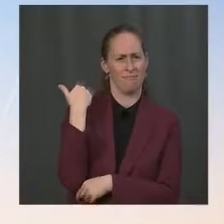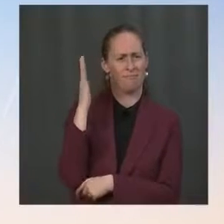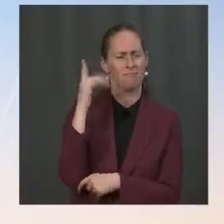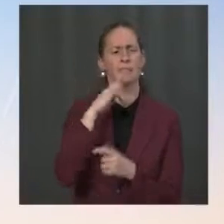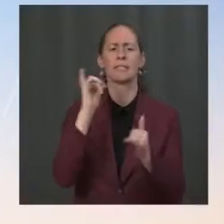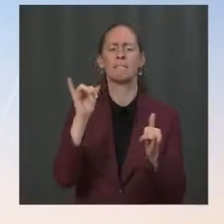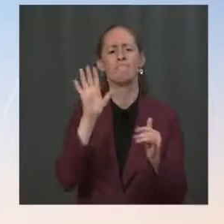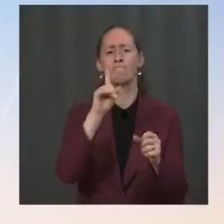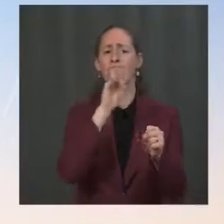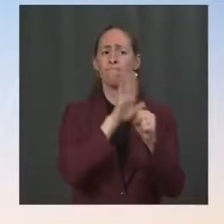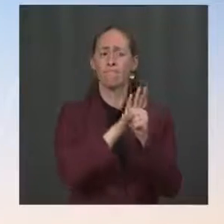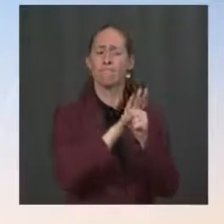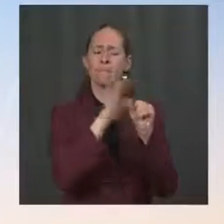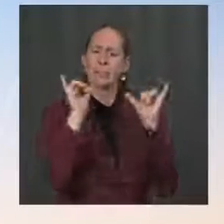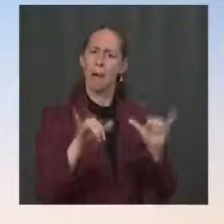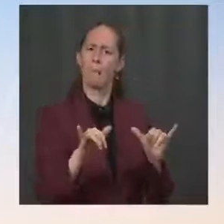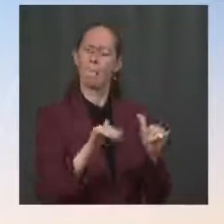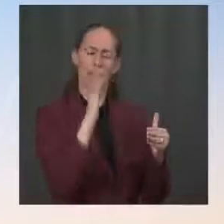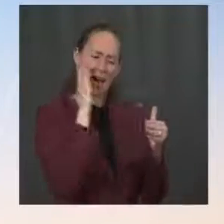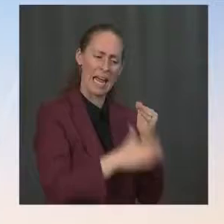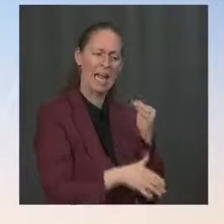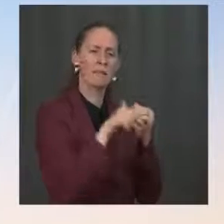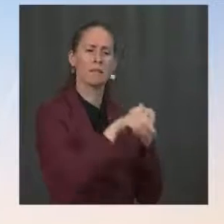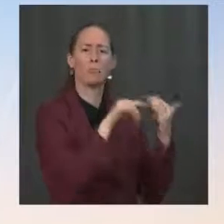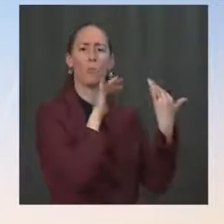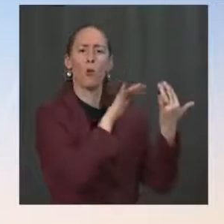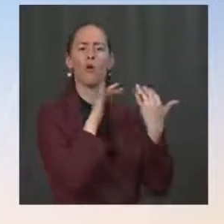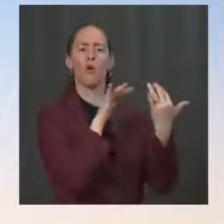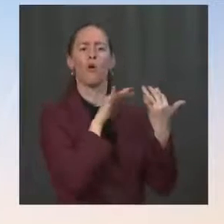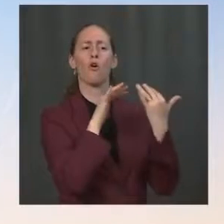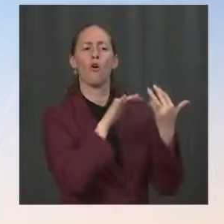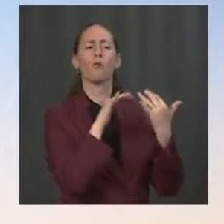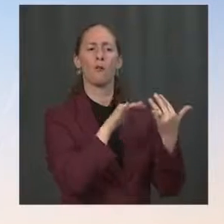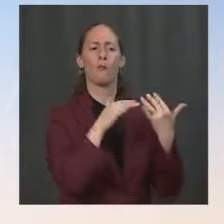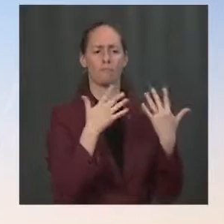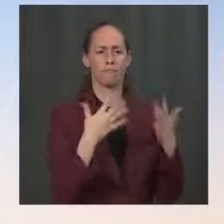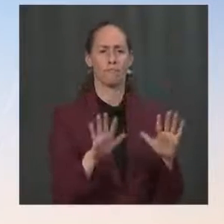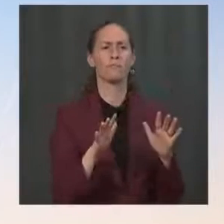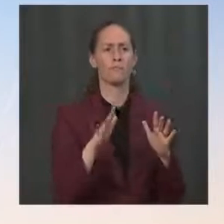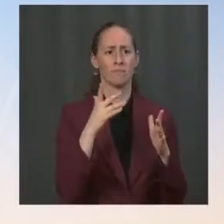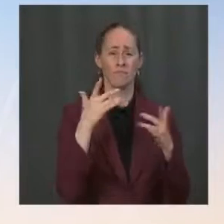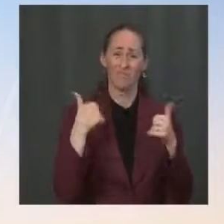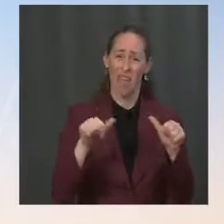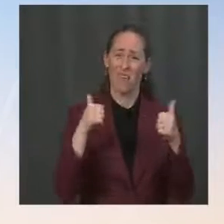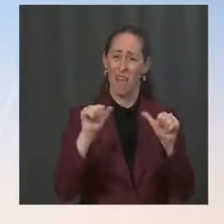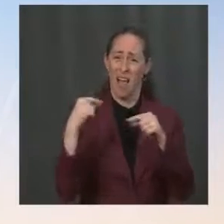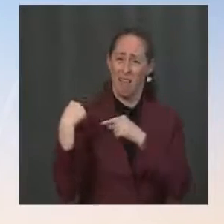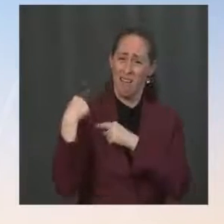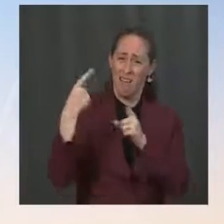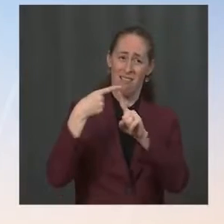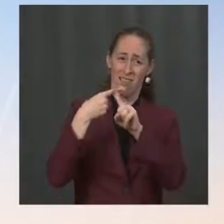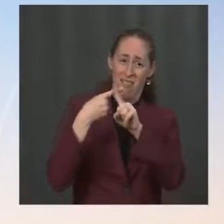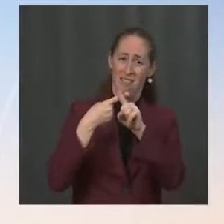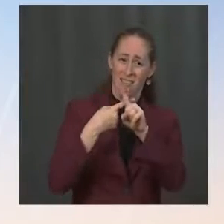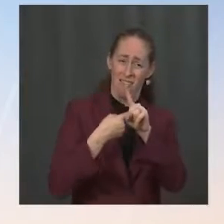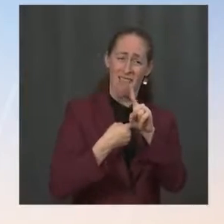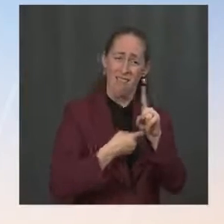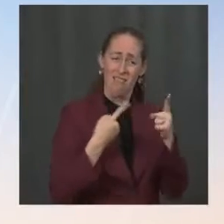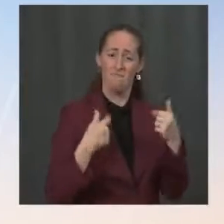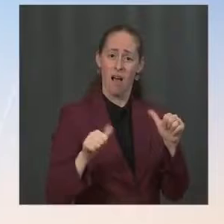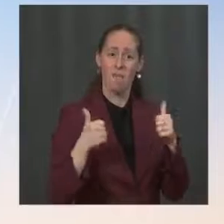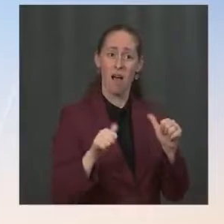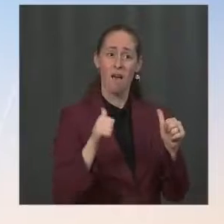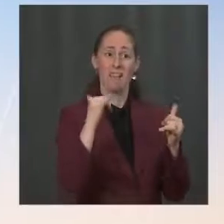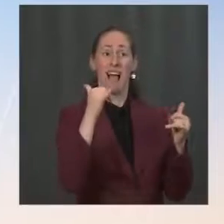war, as he has implemented over the course of the last month. And what we're talking about here is avenging these deaths from terrorists. We're not